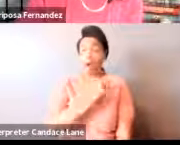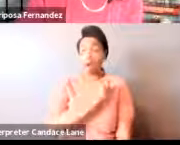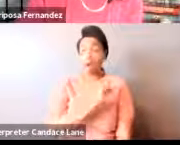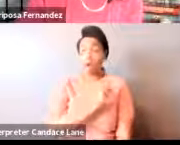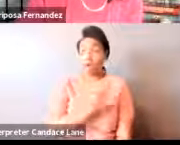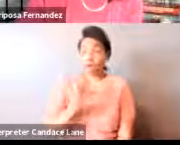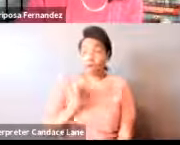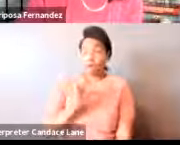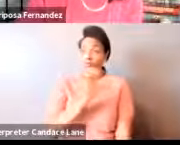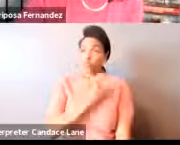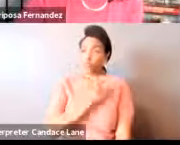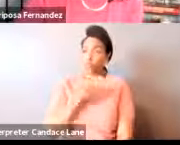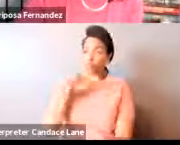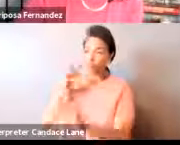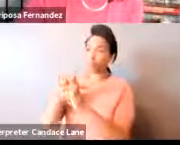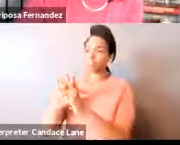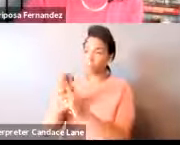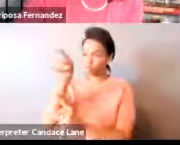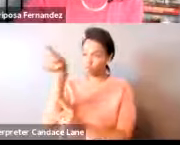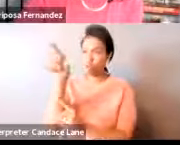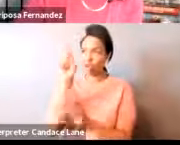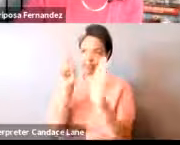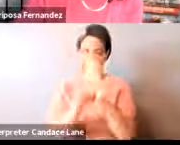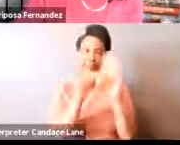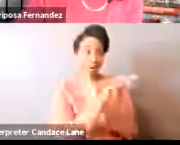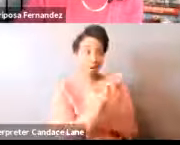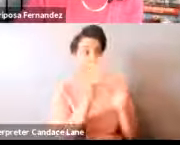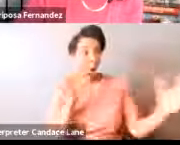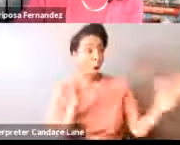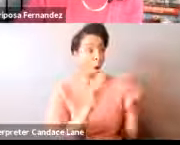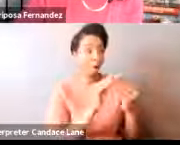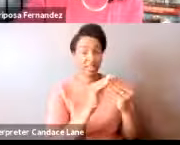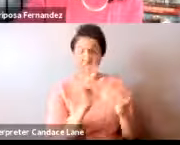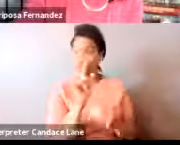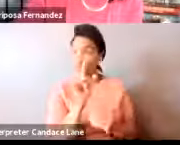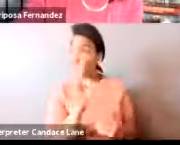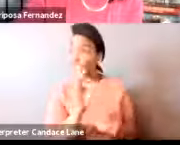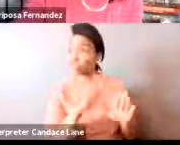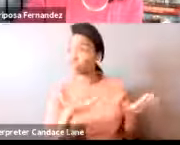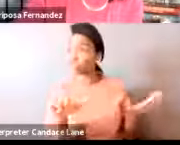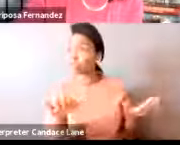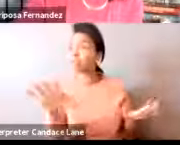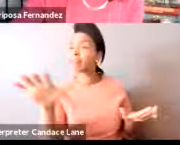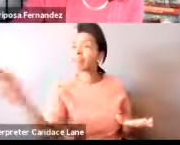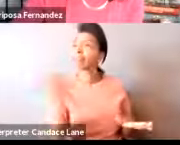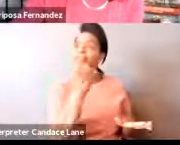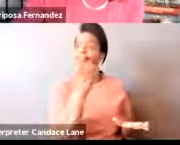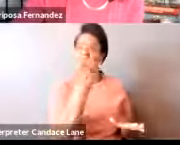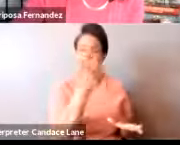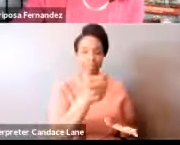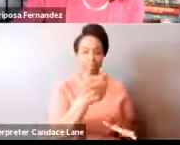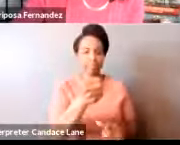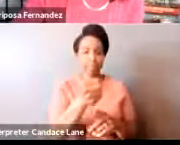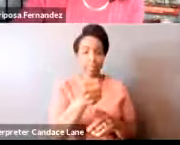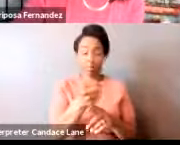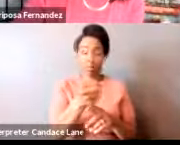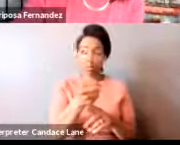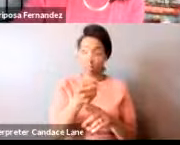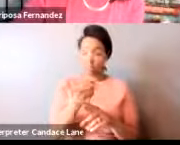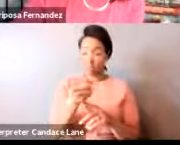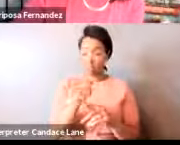killer, killing the dead count at 28. Forgetting about missing bones, doomed to forever